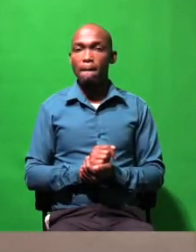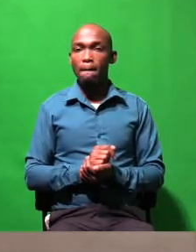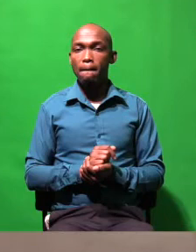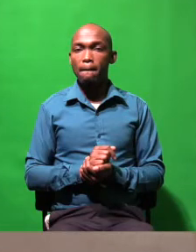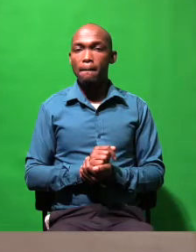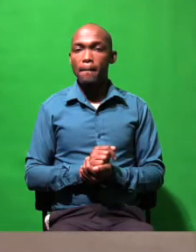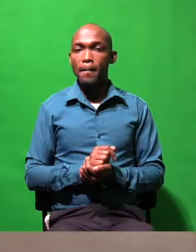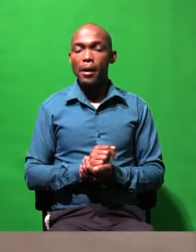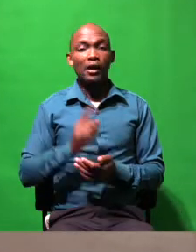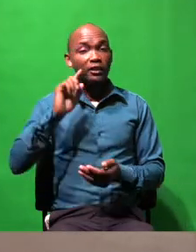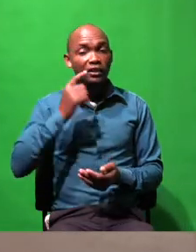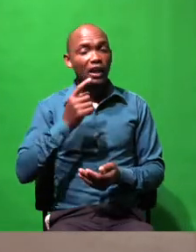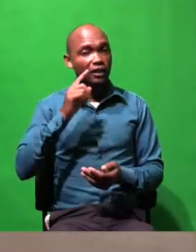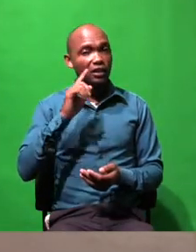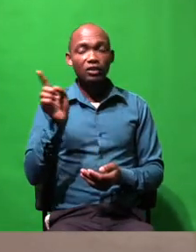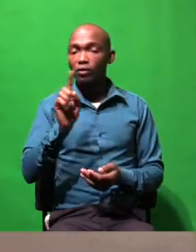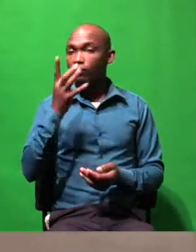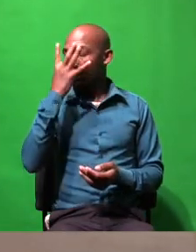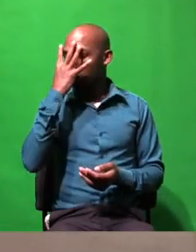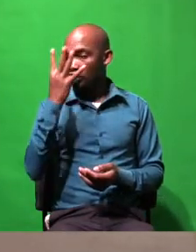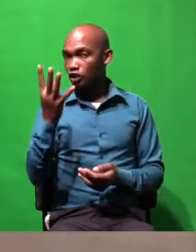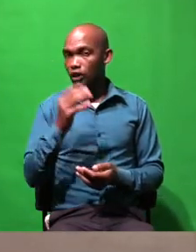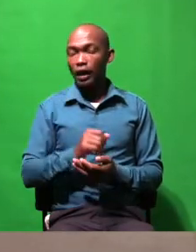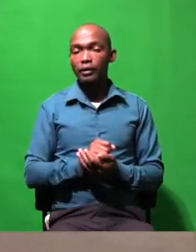Why? Stand up please. Try. Don't feel shy. Try.